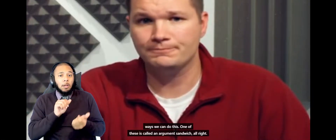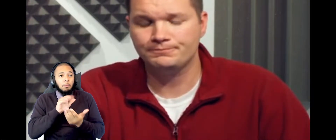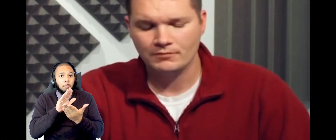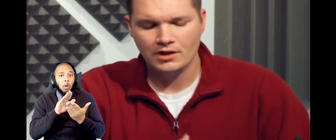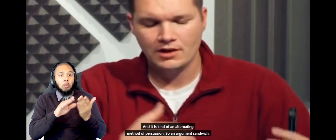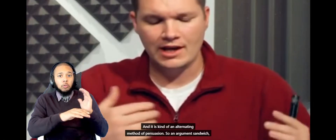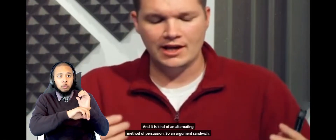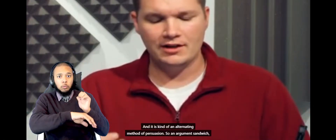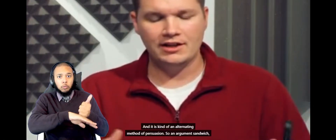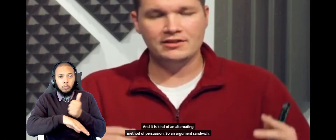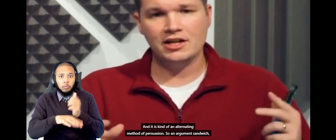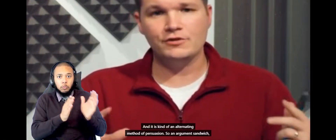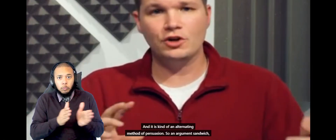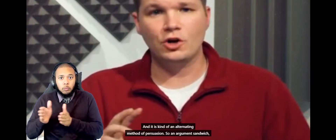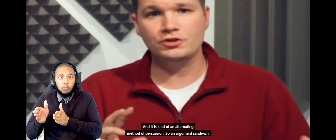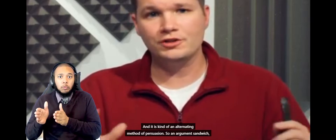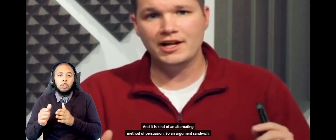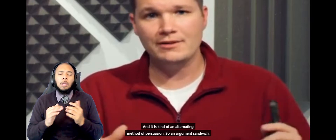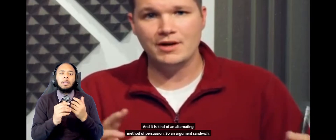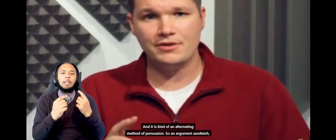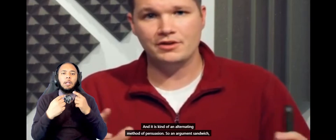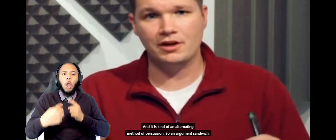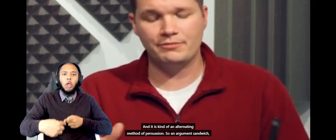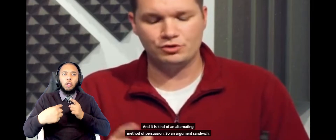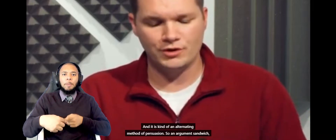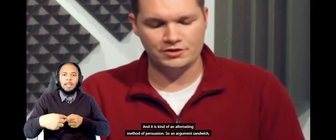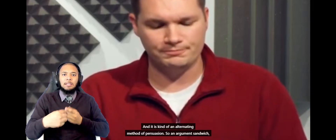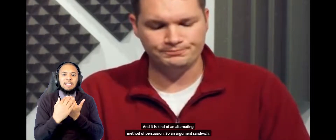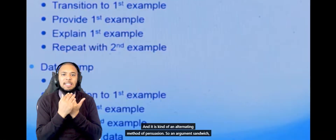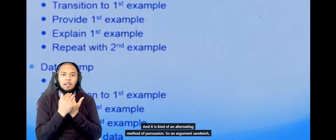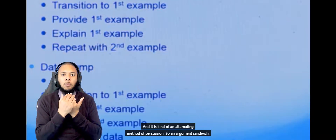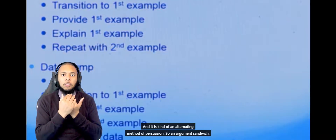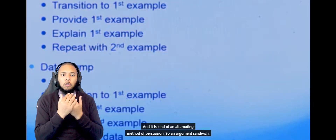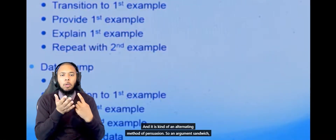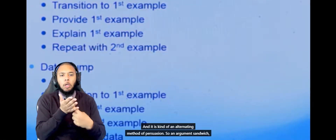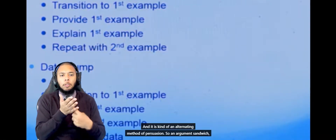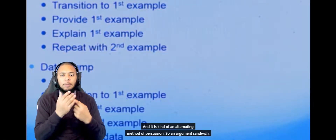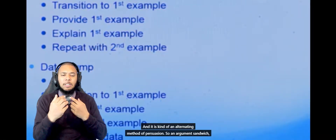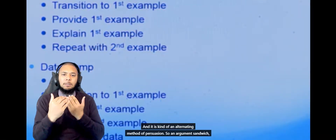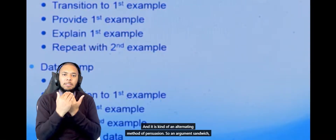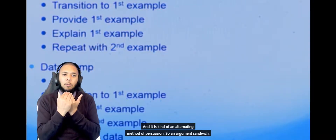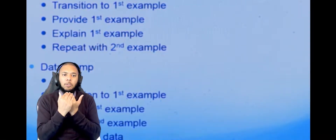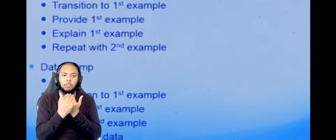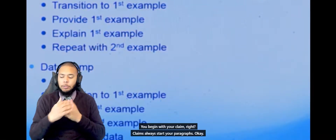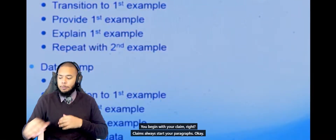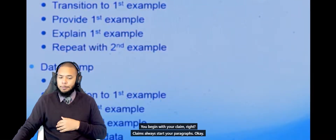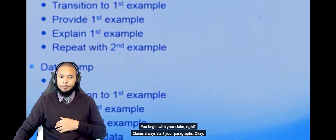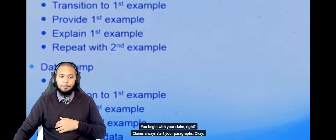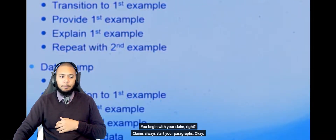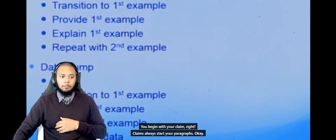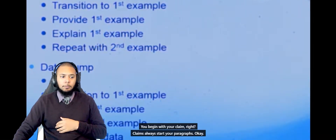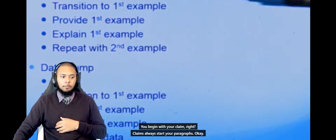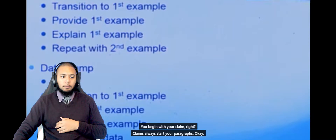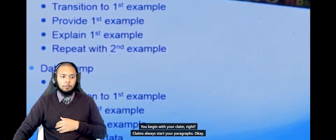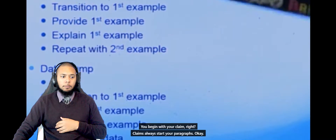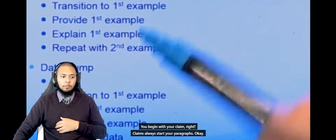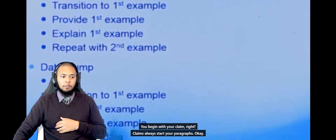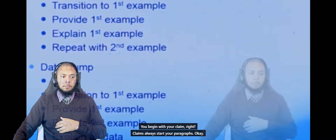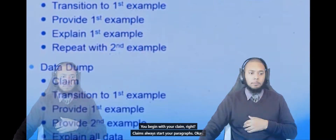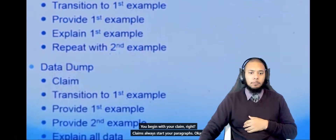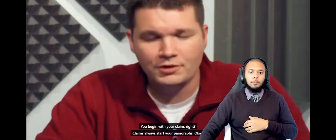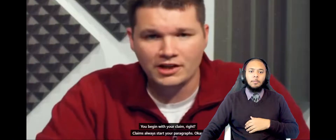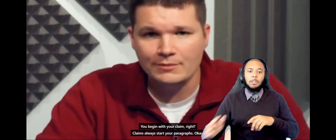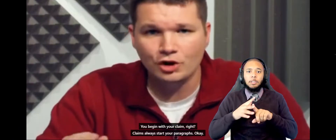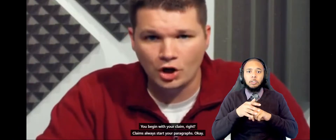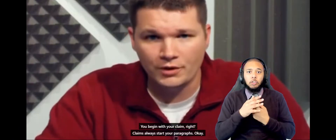all right? And it is kind of an alternating method of persuasion. So in an argument sandwich, you begin with your claim,